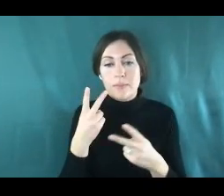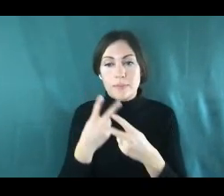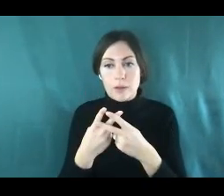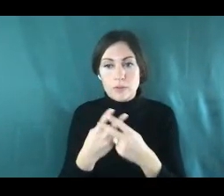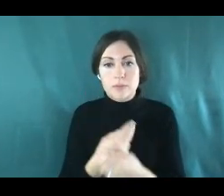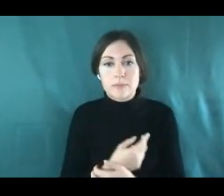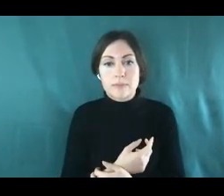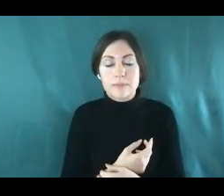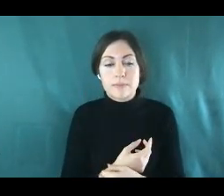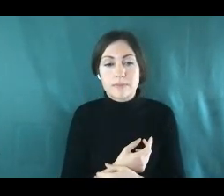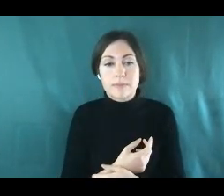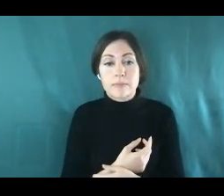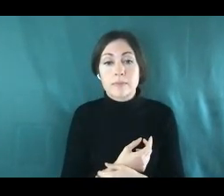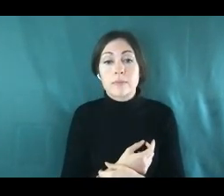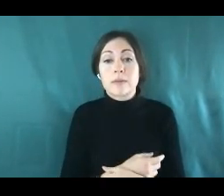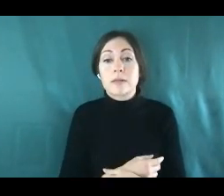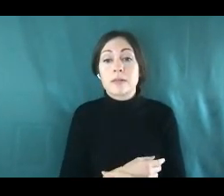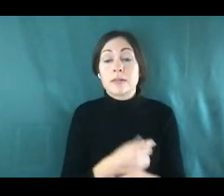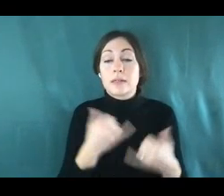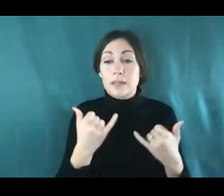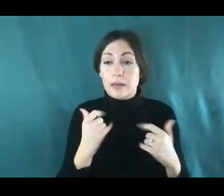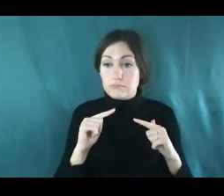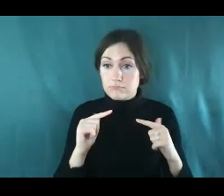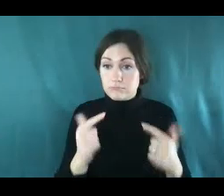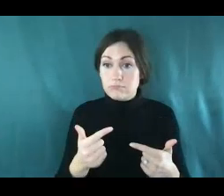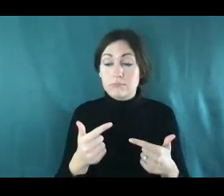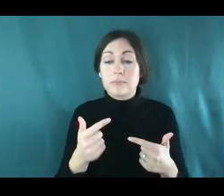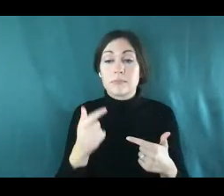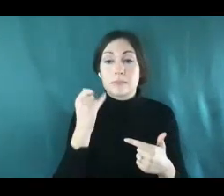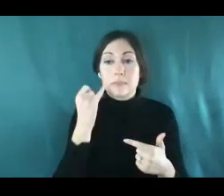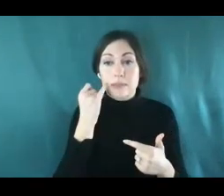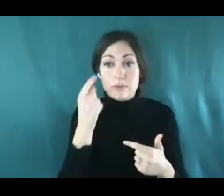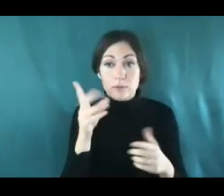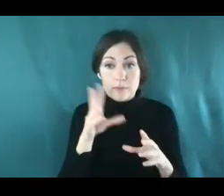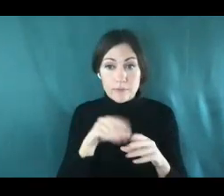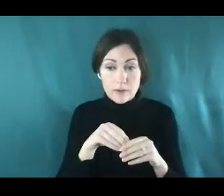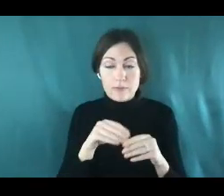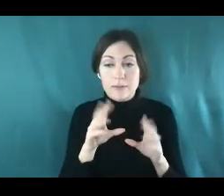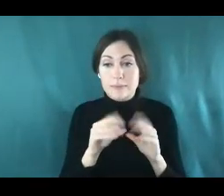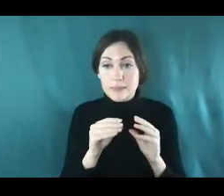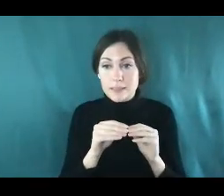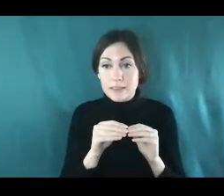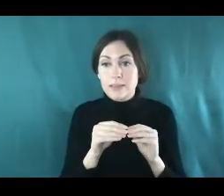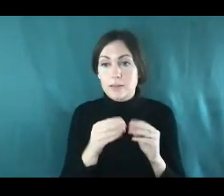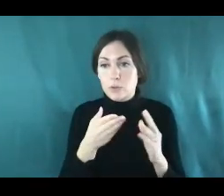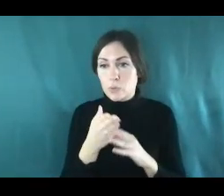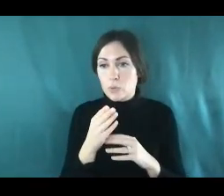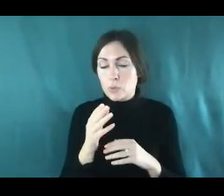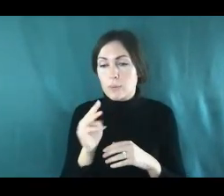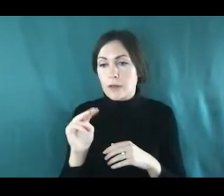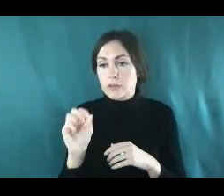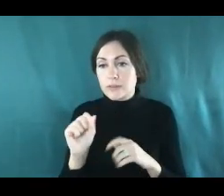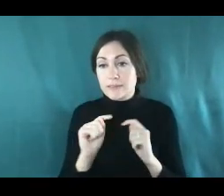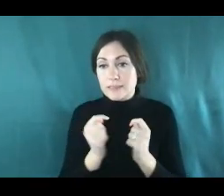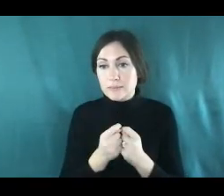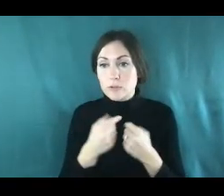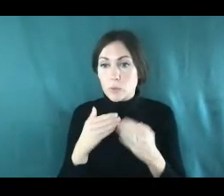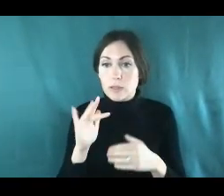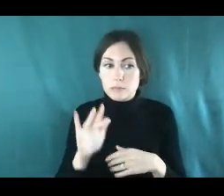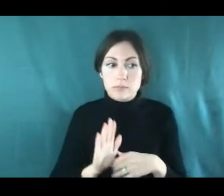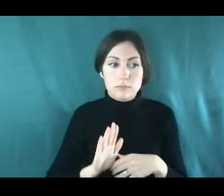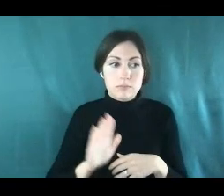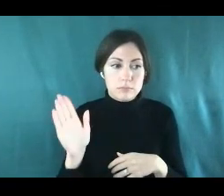So please go ahead and chime in if you would like. If you're on the call here via Teams, please raise your hand and we can jump in with your public comment as